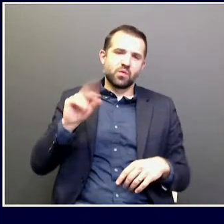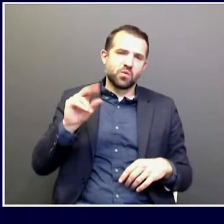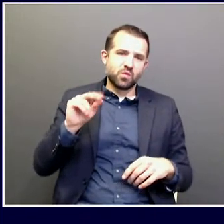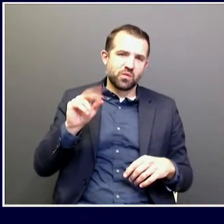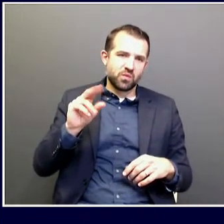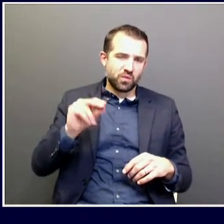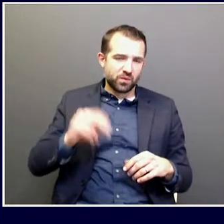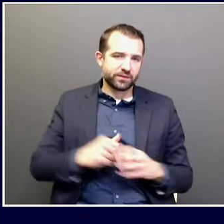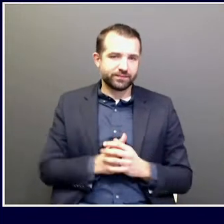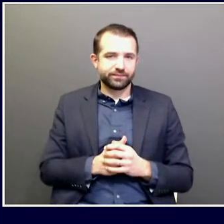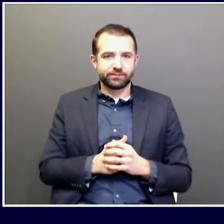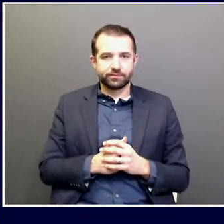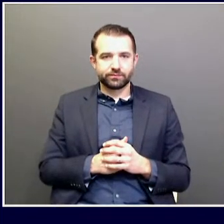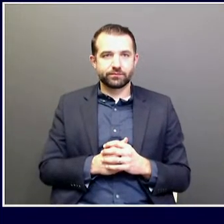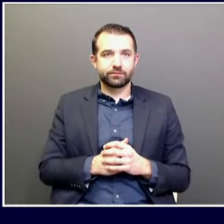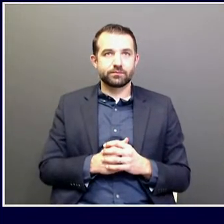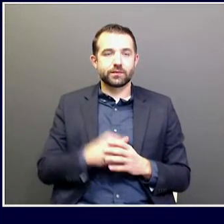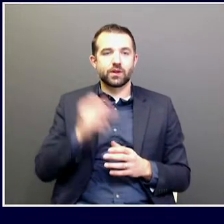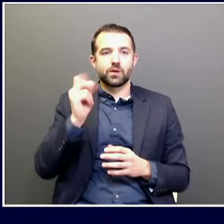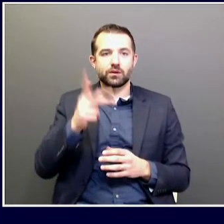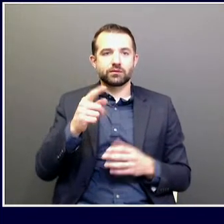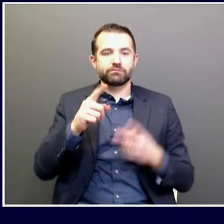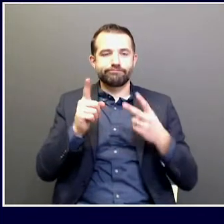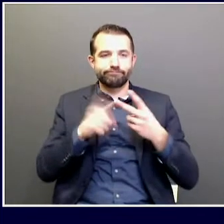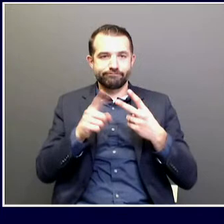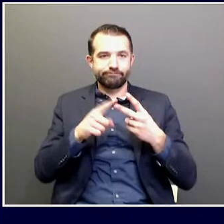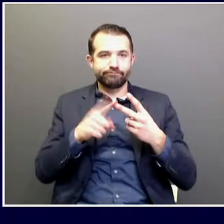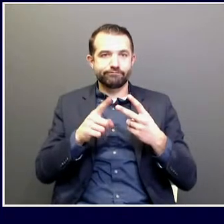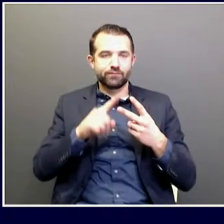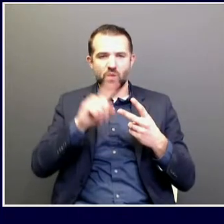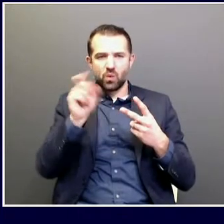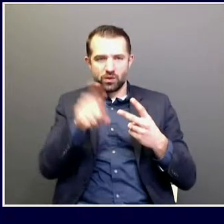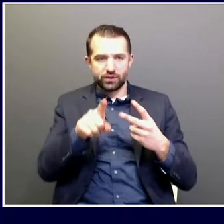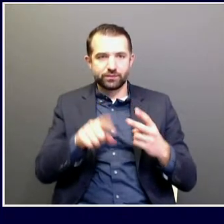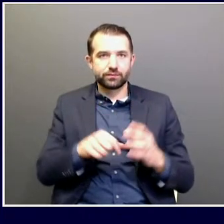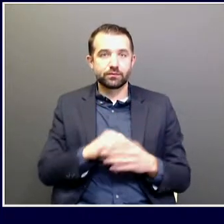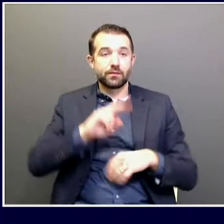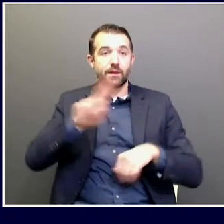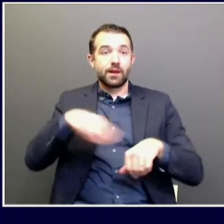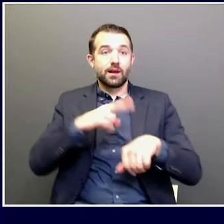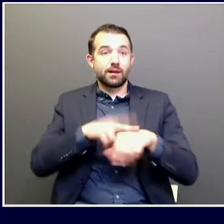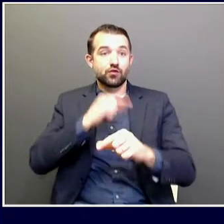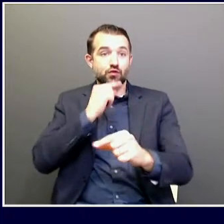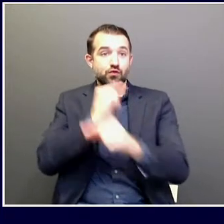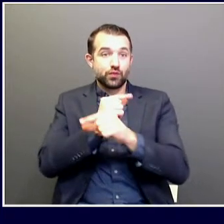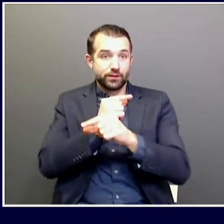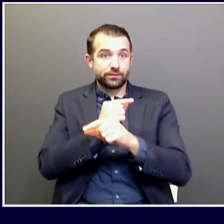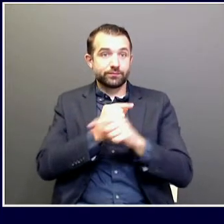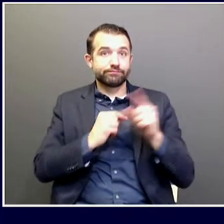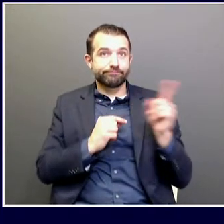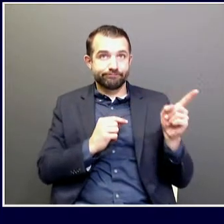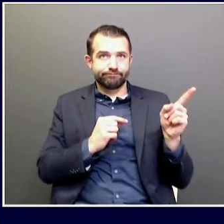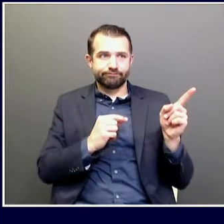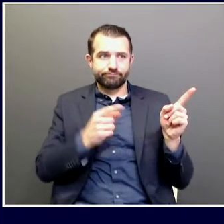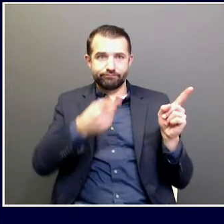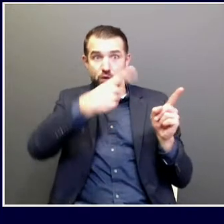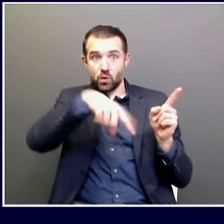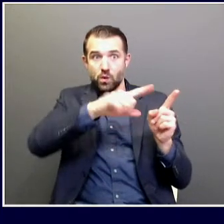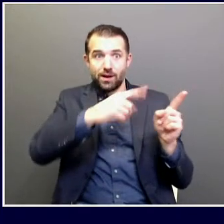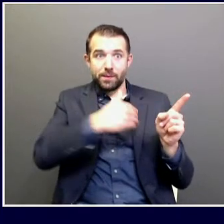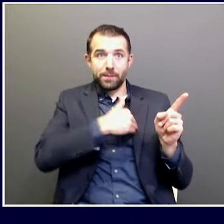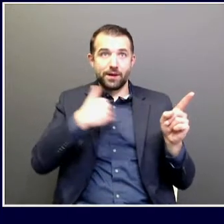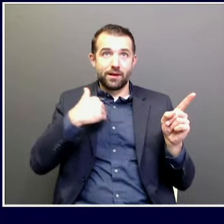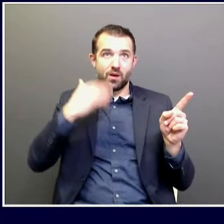Okay, and then my next question is about the National Guard deployment. I'm trying to get